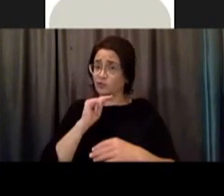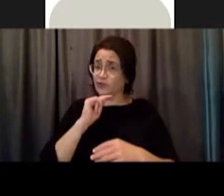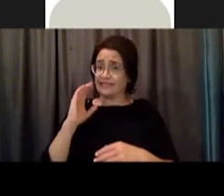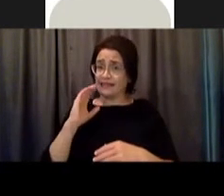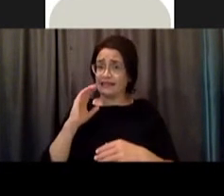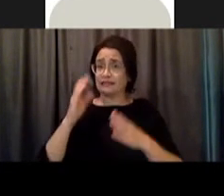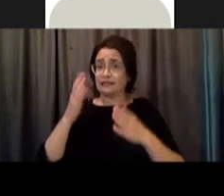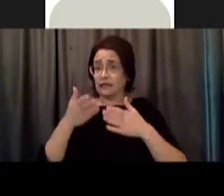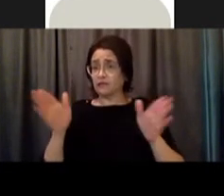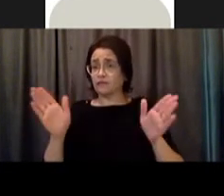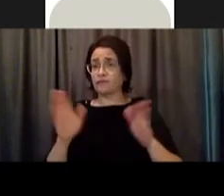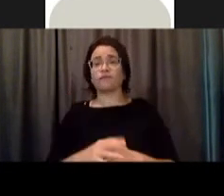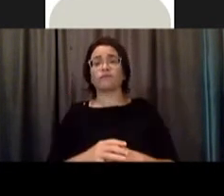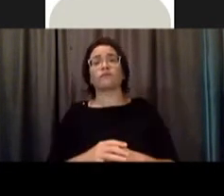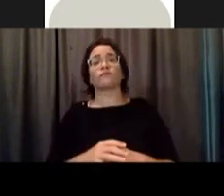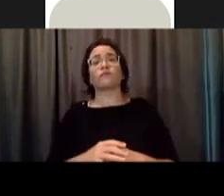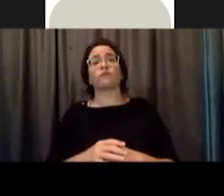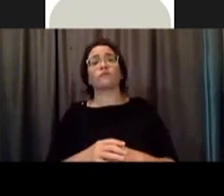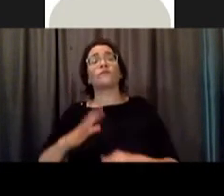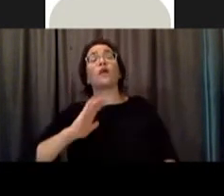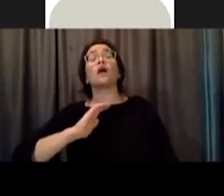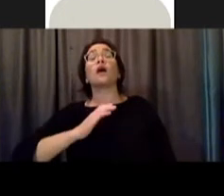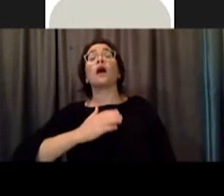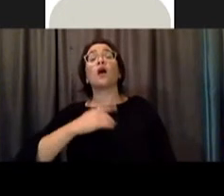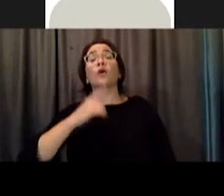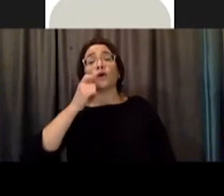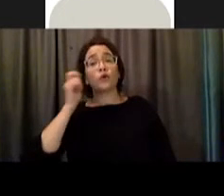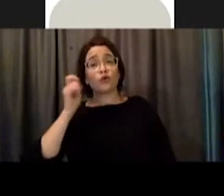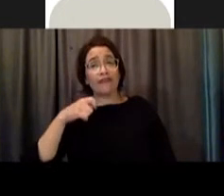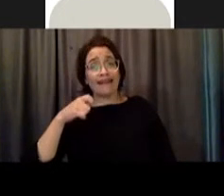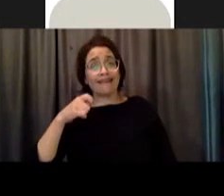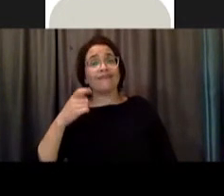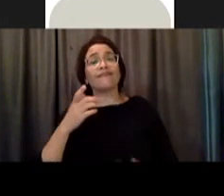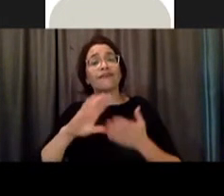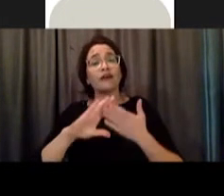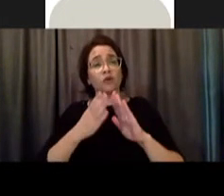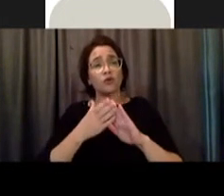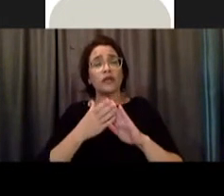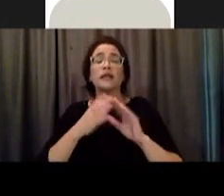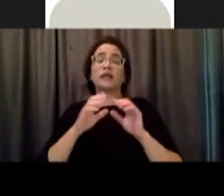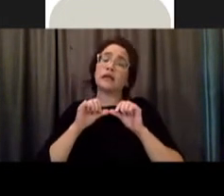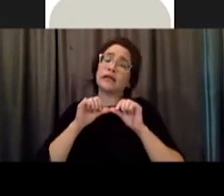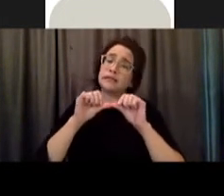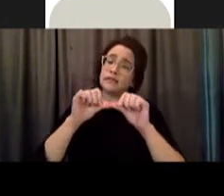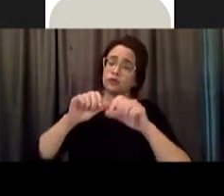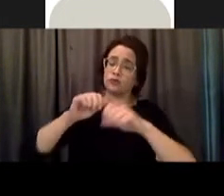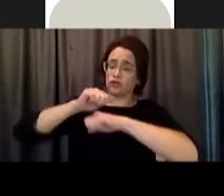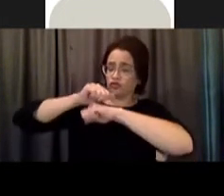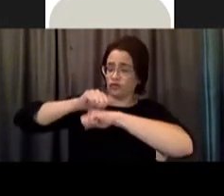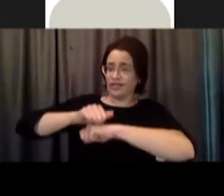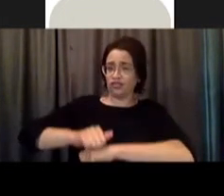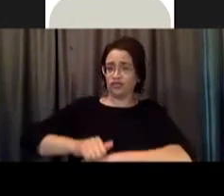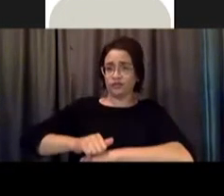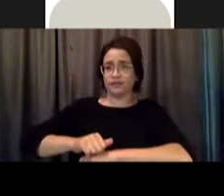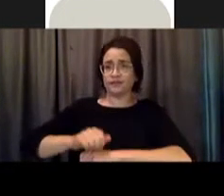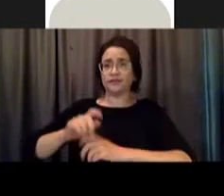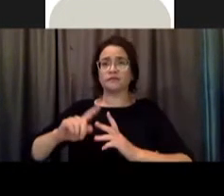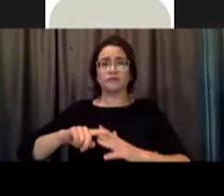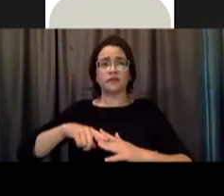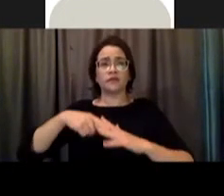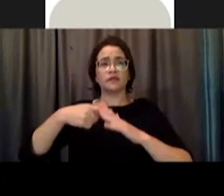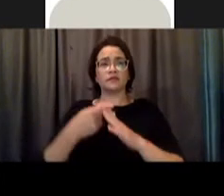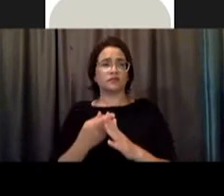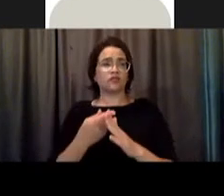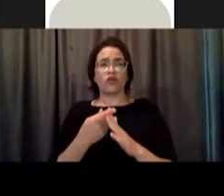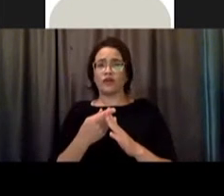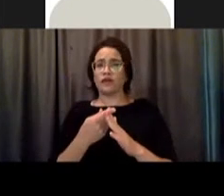Well, our Ukrainian community continues the traditions that were started by all waves